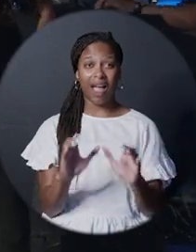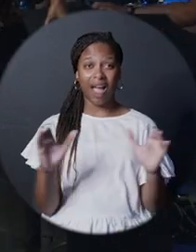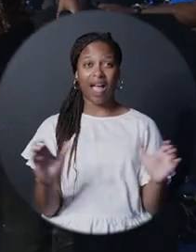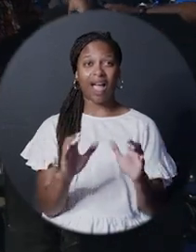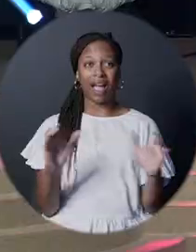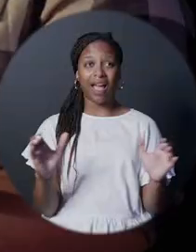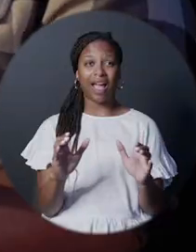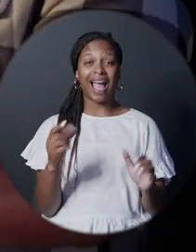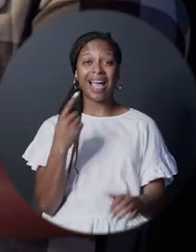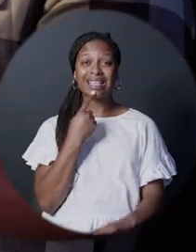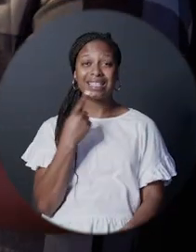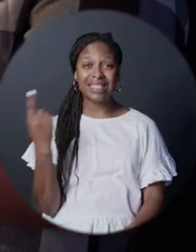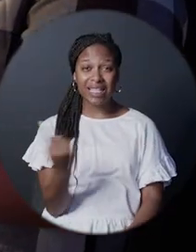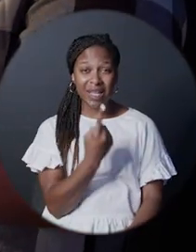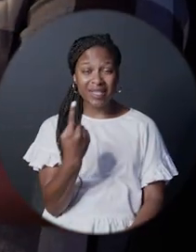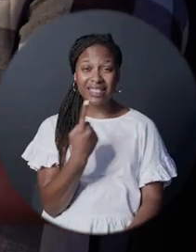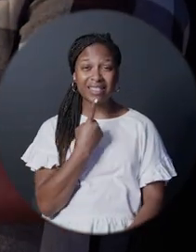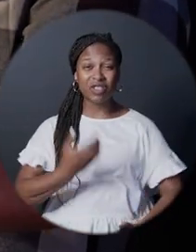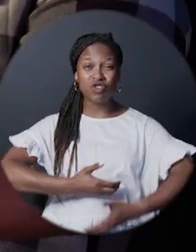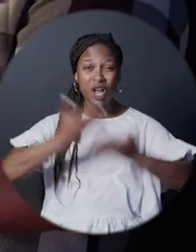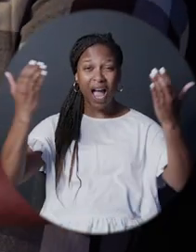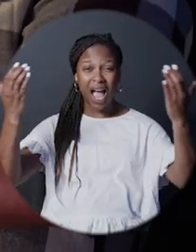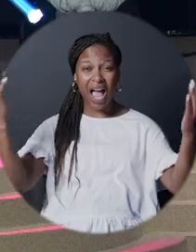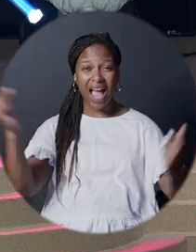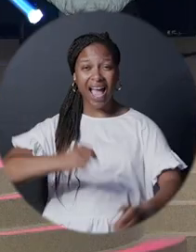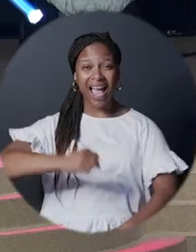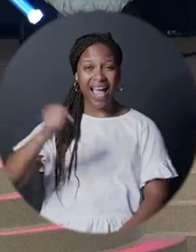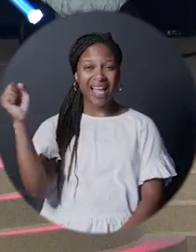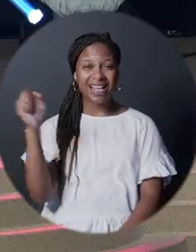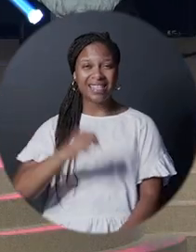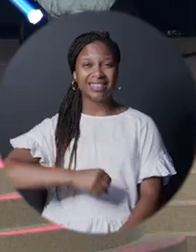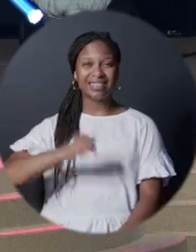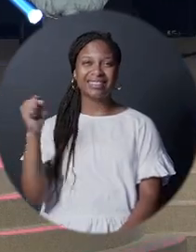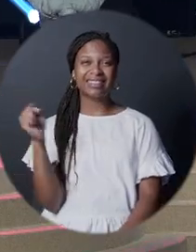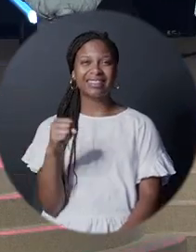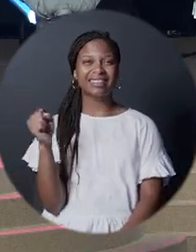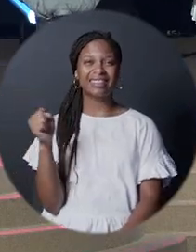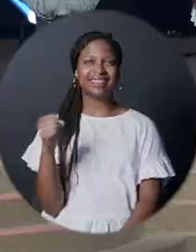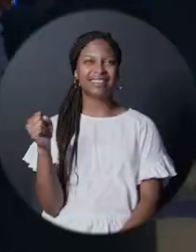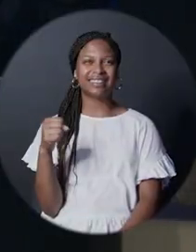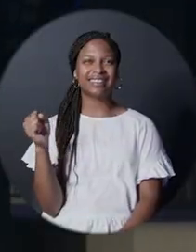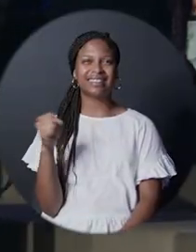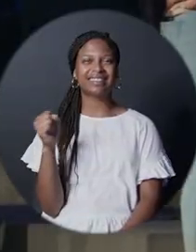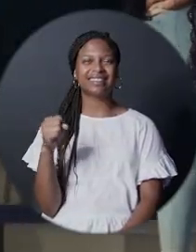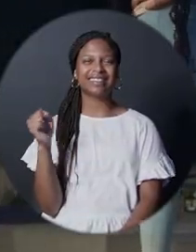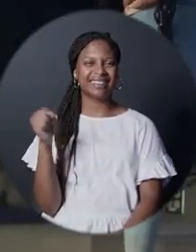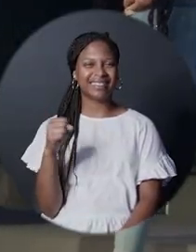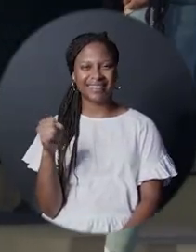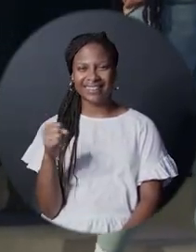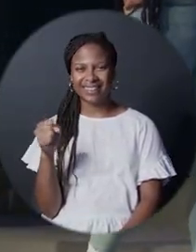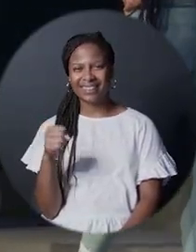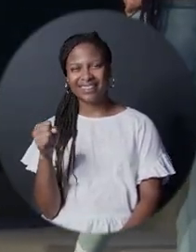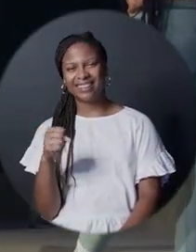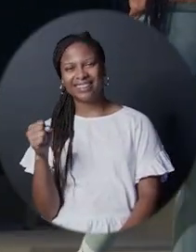yeah. Or don't act like you need to check. I said somebody shout, yeah.